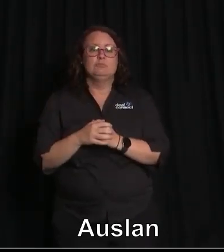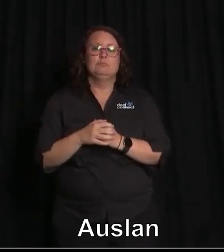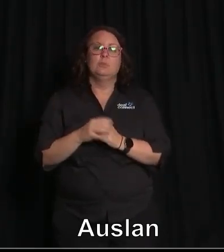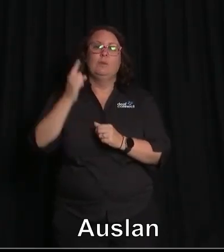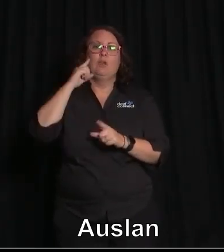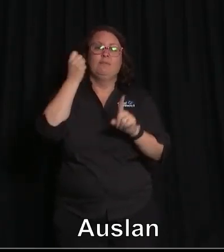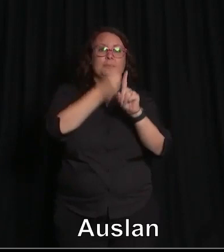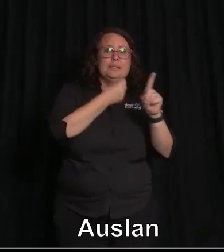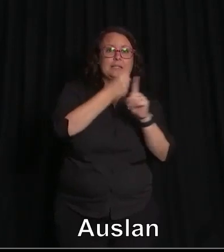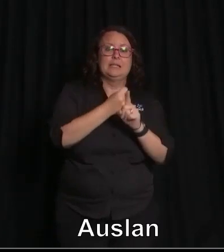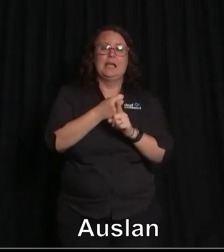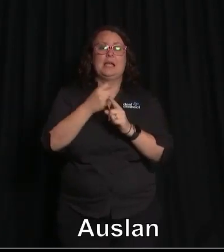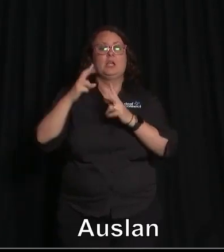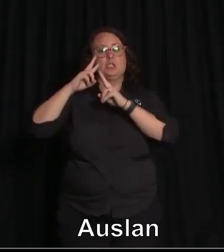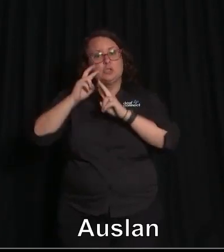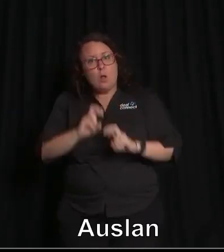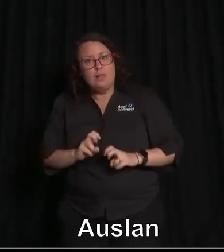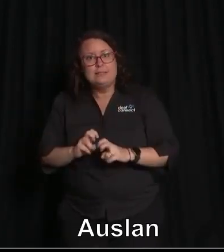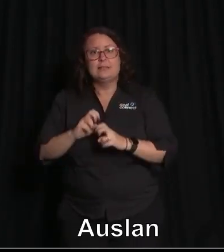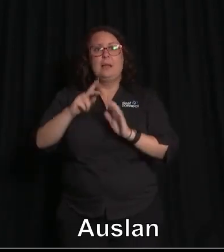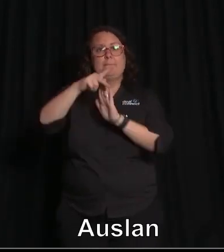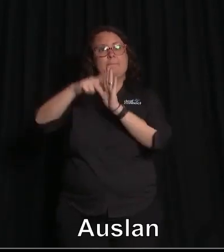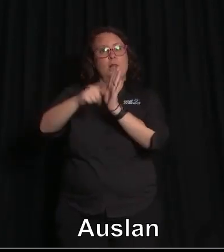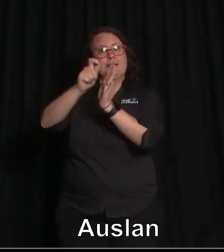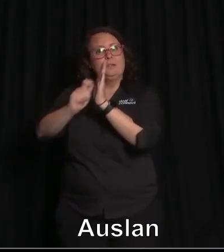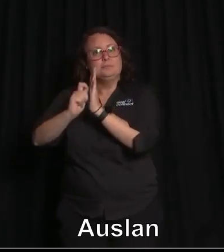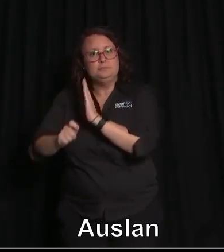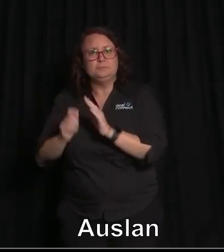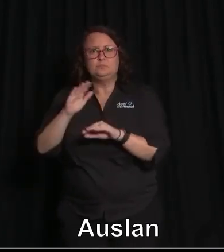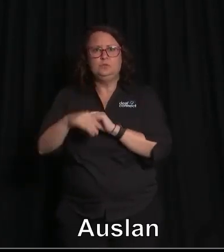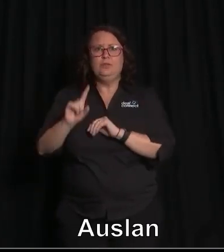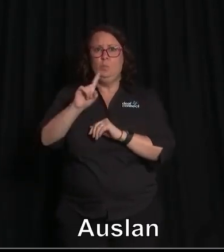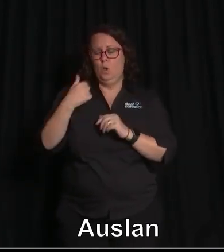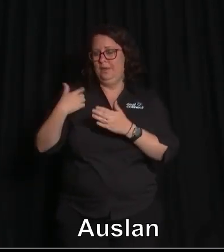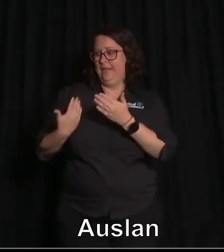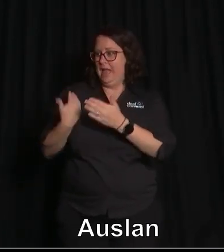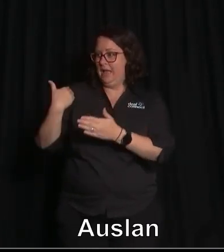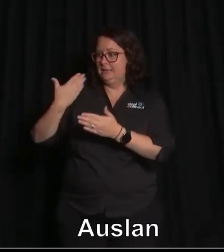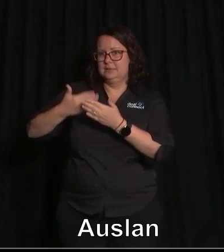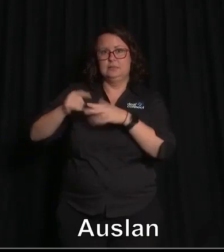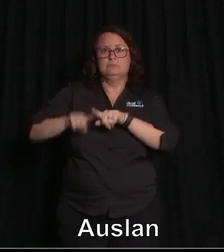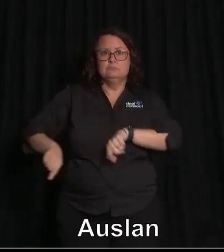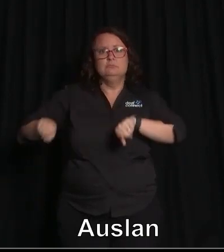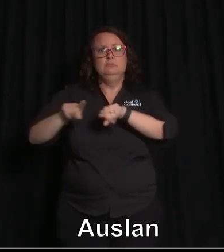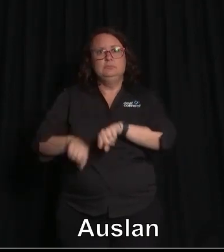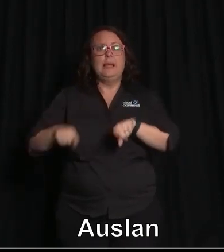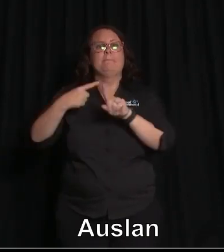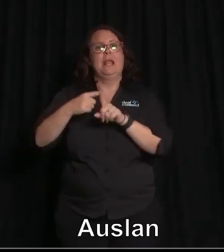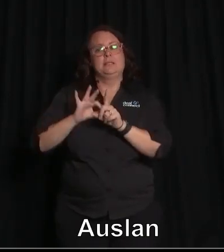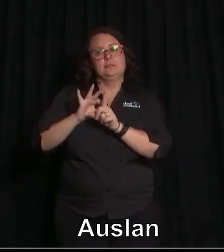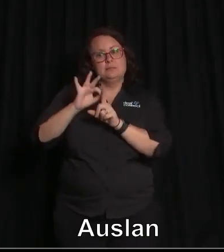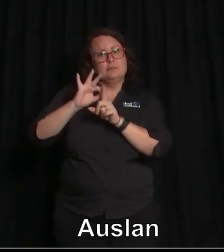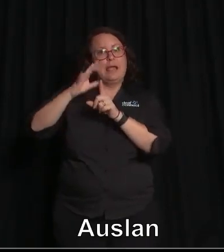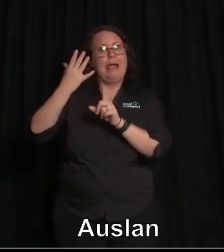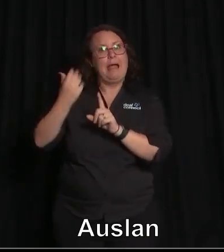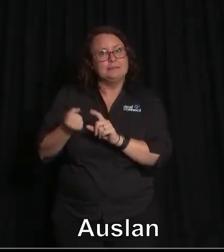activists, scholars, policymakers about the challenges we face, the status quo, but also about the incredible progress we have made in recent